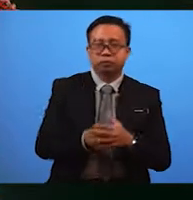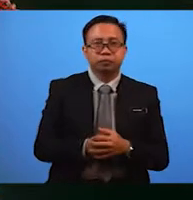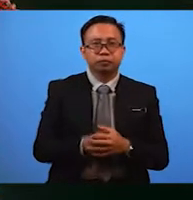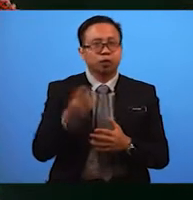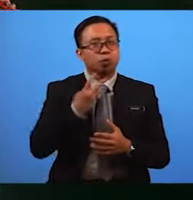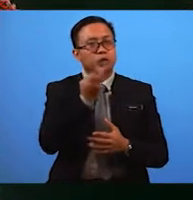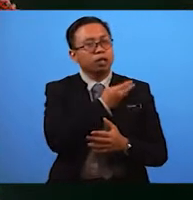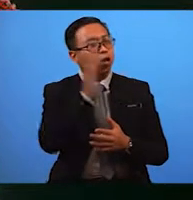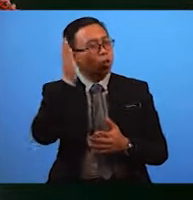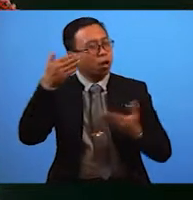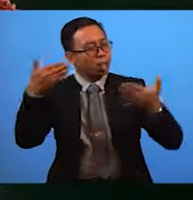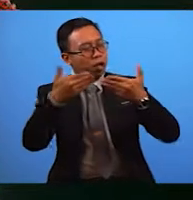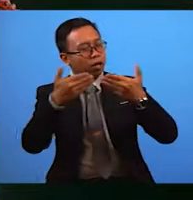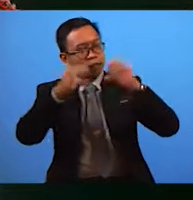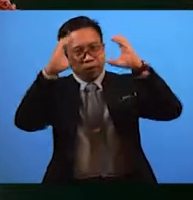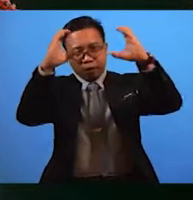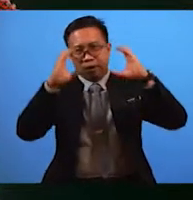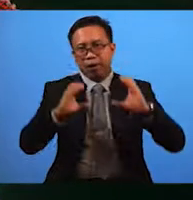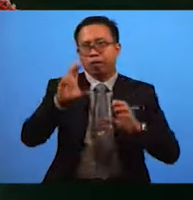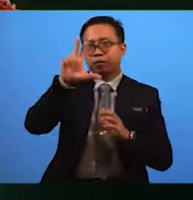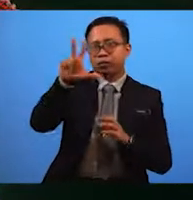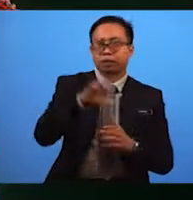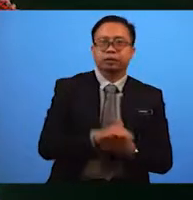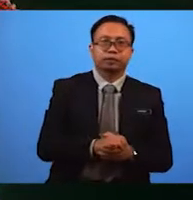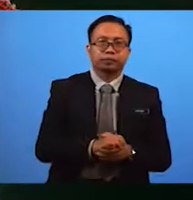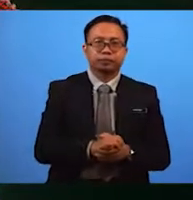We will continue with paragraph 3.